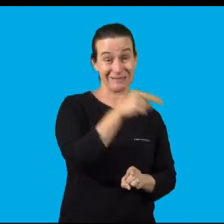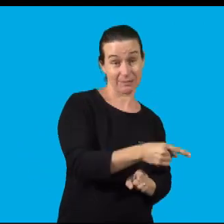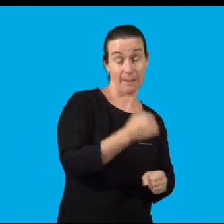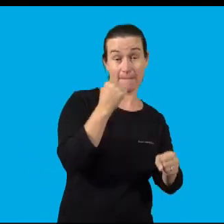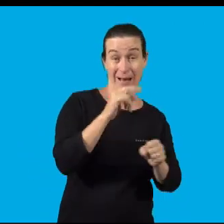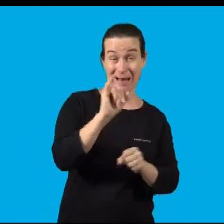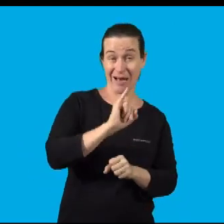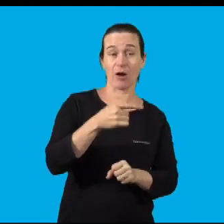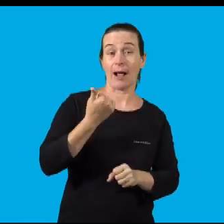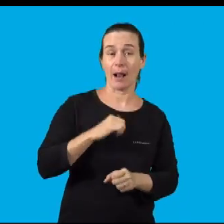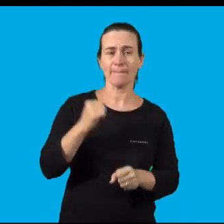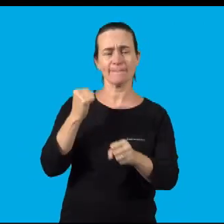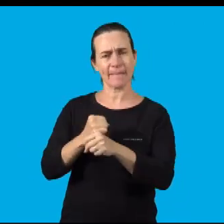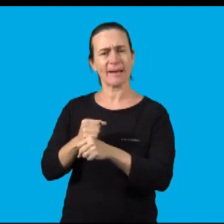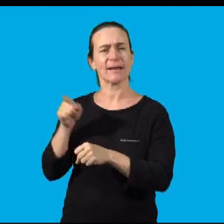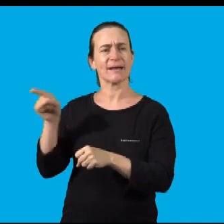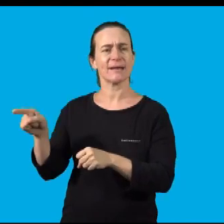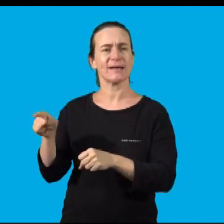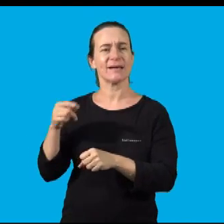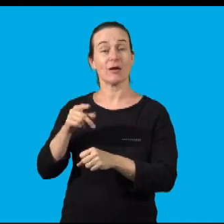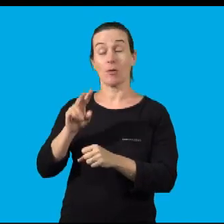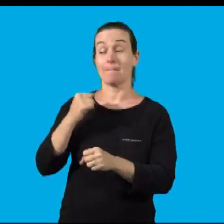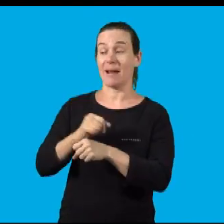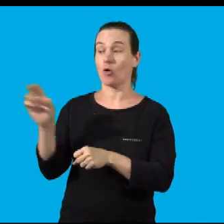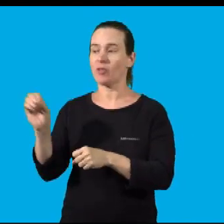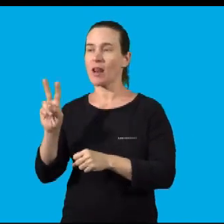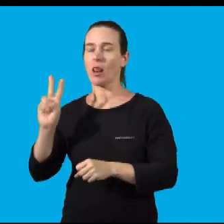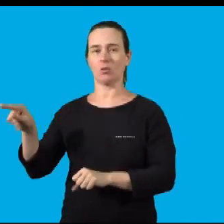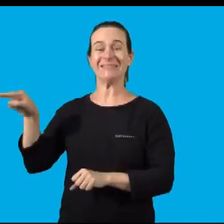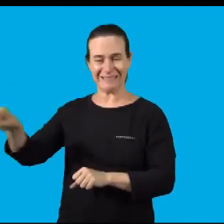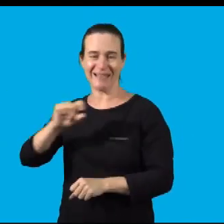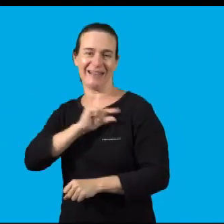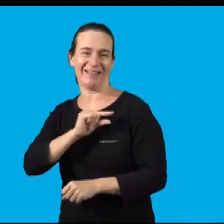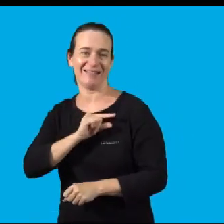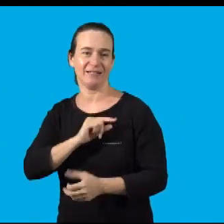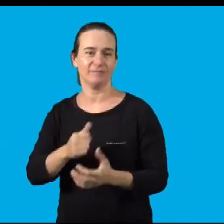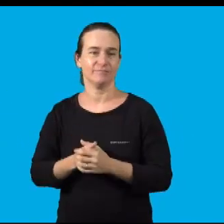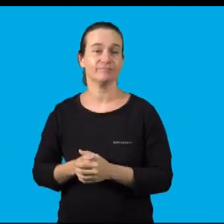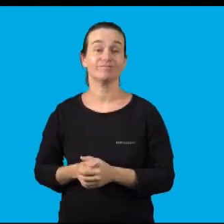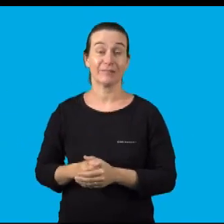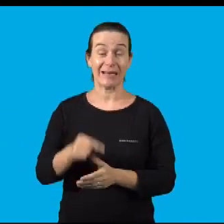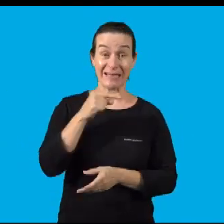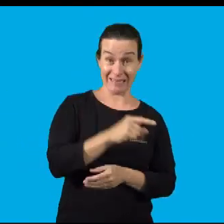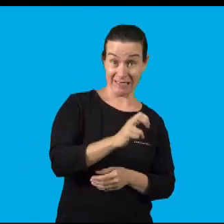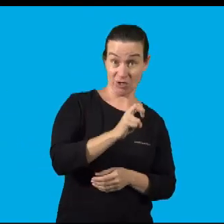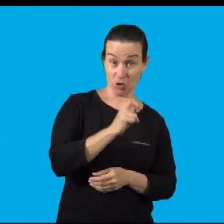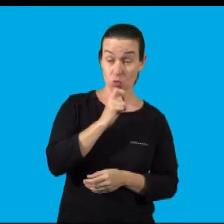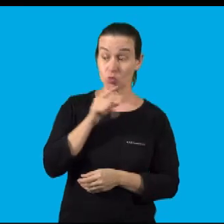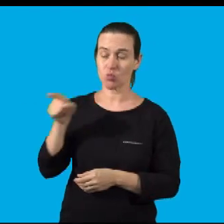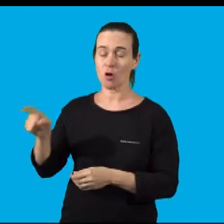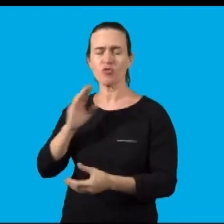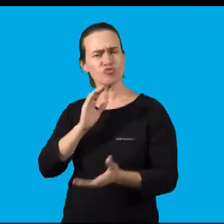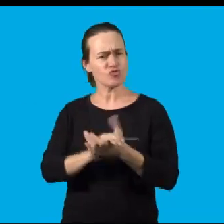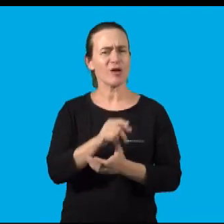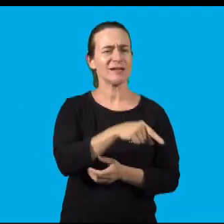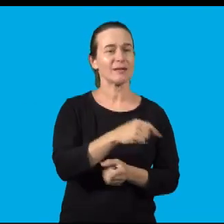appear is to make Othello appear guilty. Furthermore, he uses Othello's trust in him to